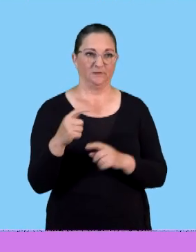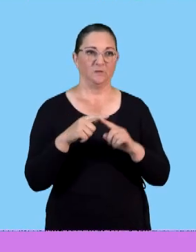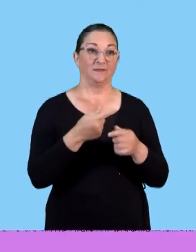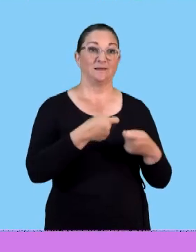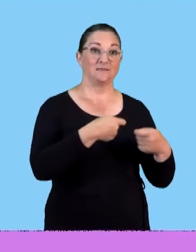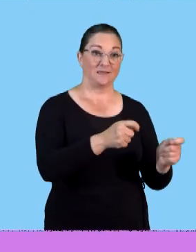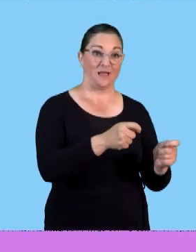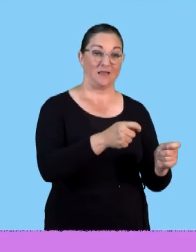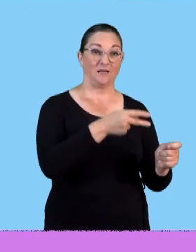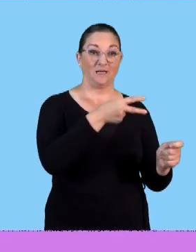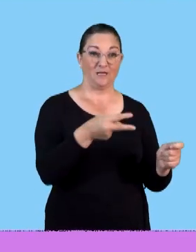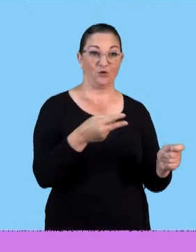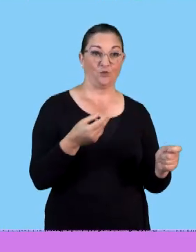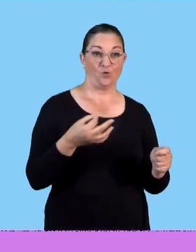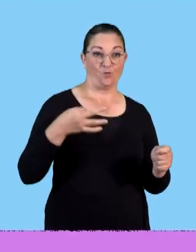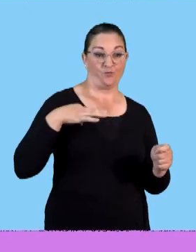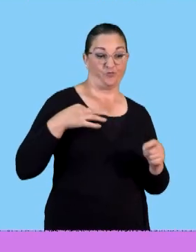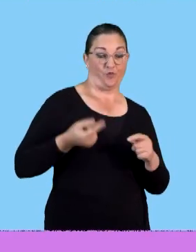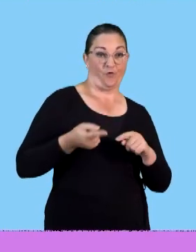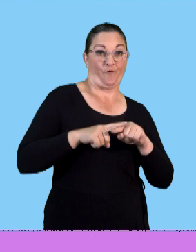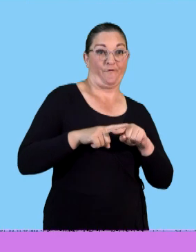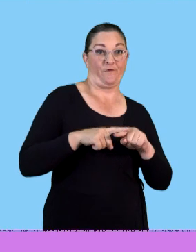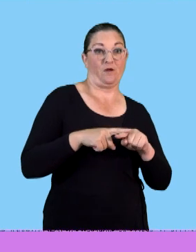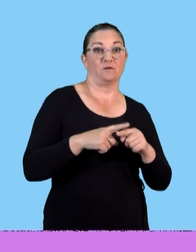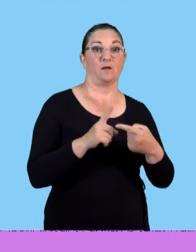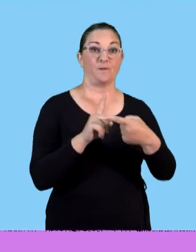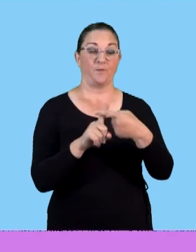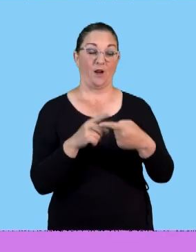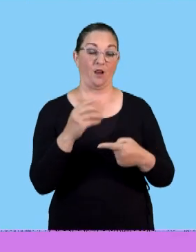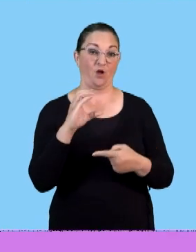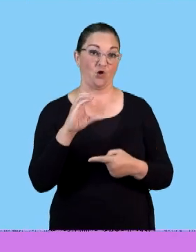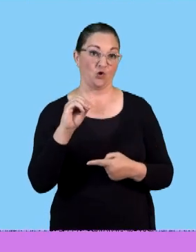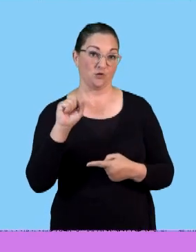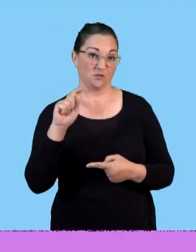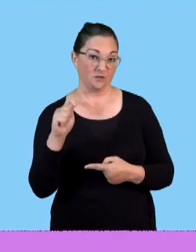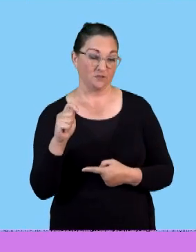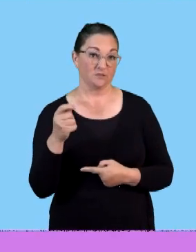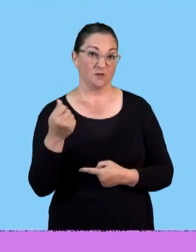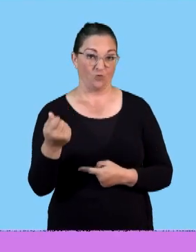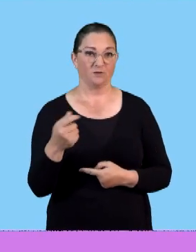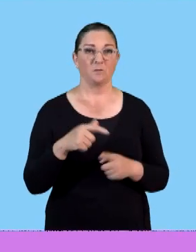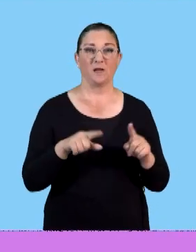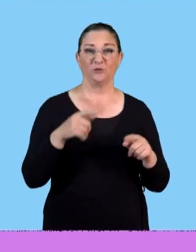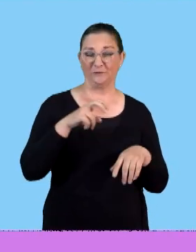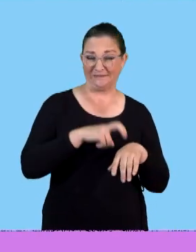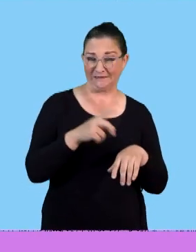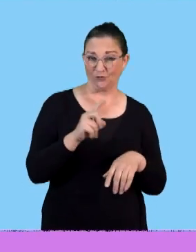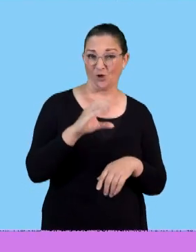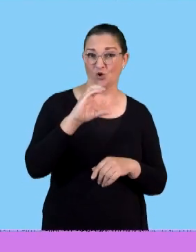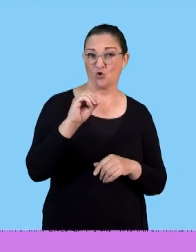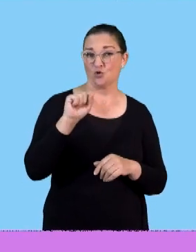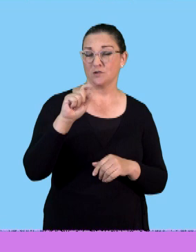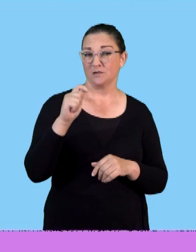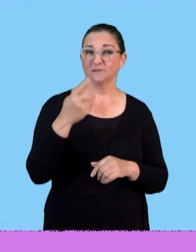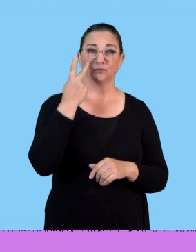profit plus your cost price. Now I quickly want to take you back. Remember, here what do I need? I need the cost price. Now